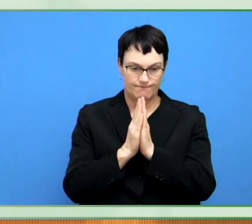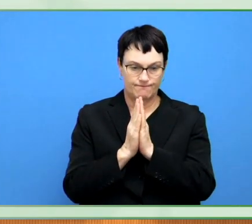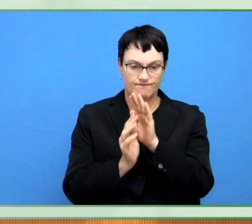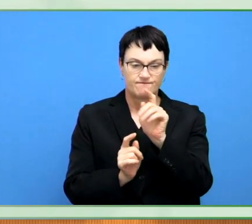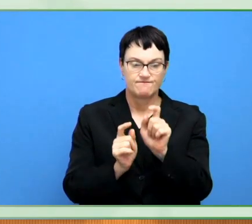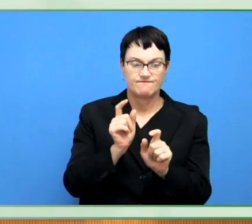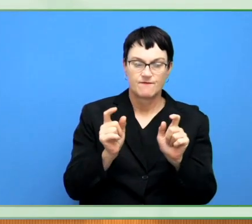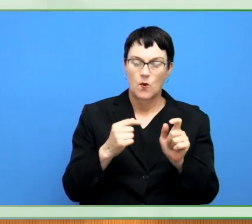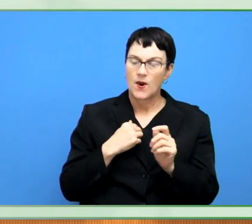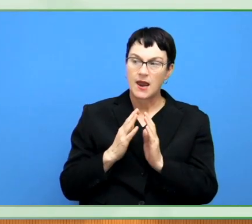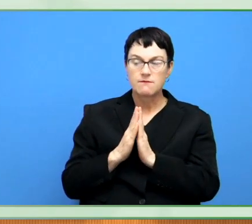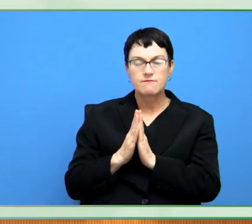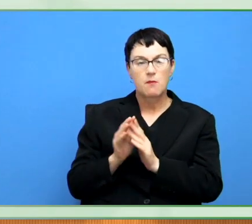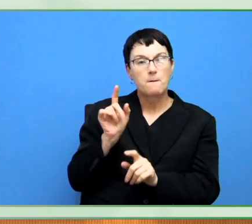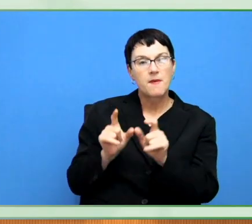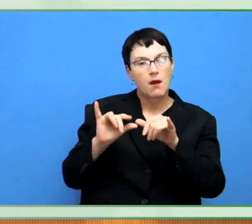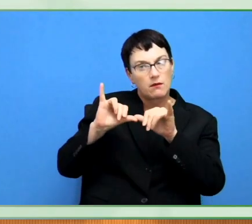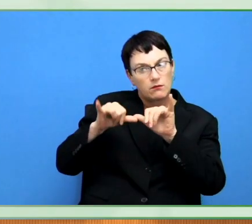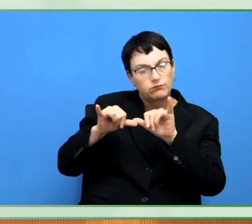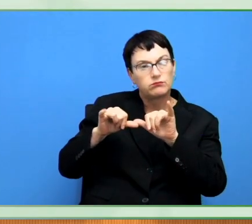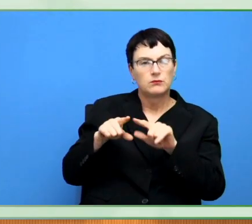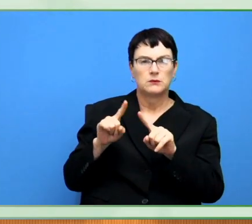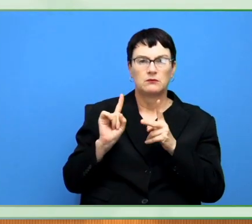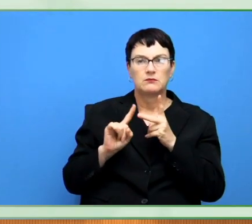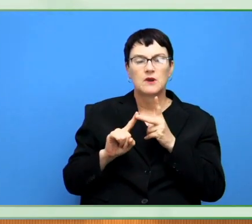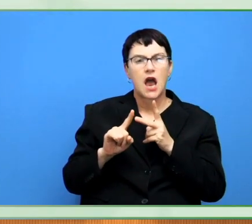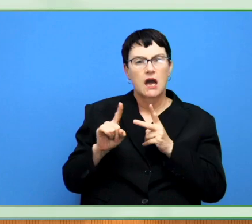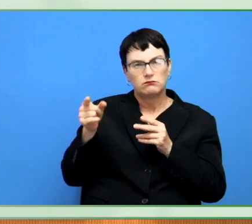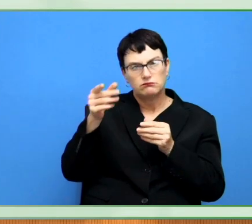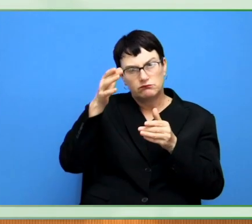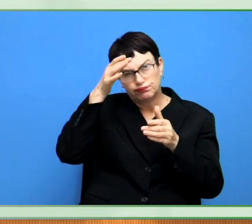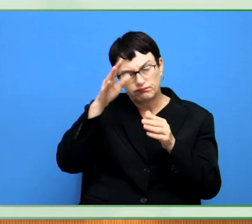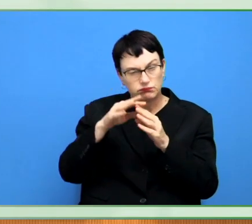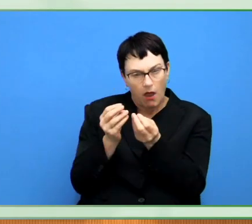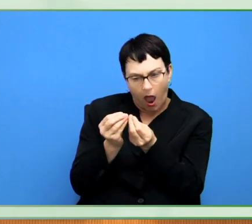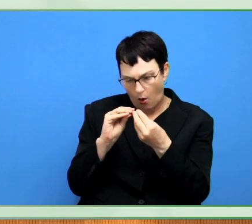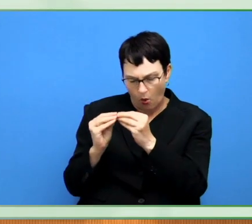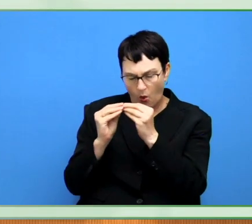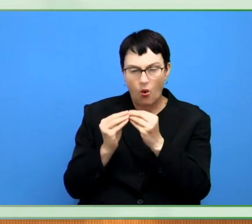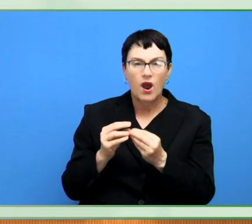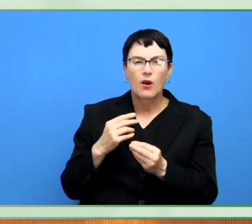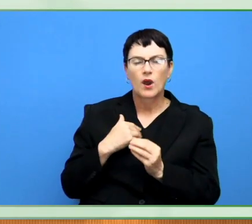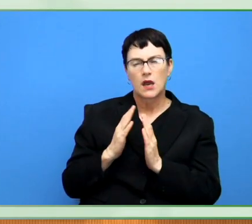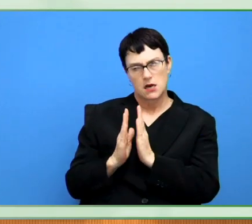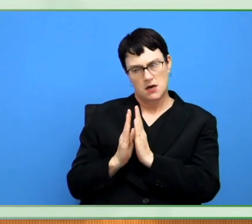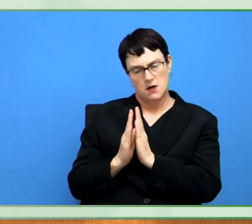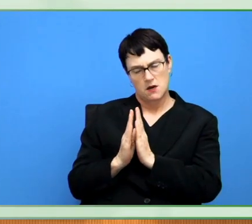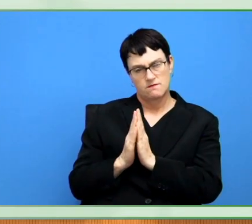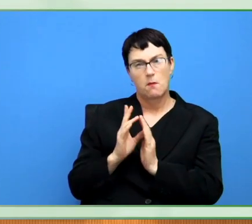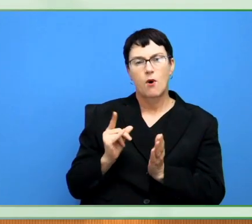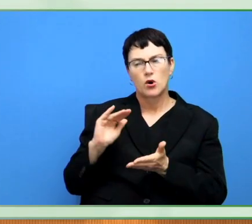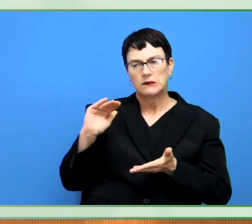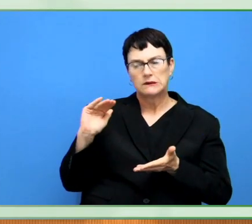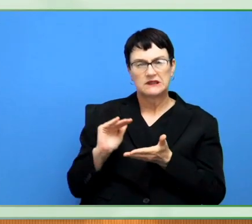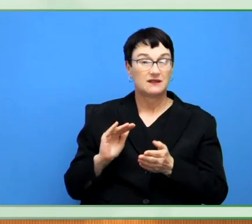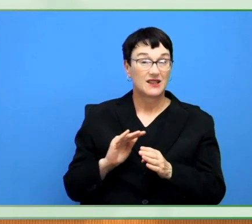our biomedical engineers, in order to avoid getting to buy transnational big tech companies who are spending